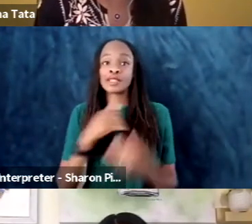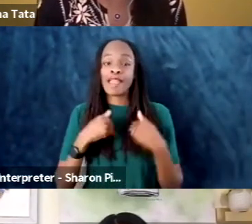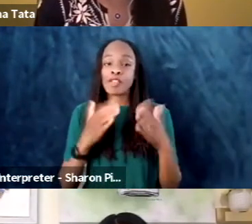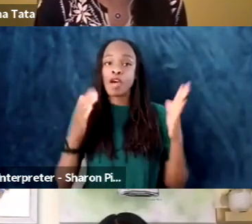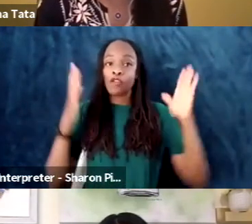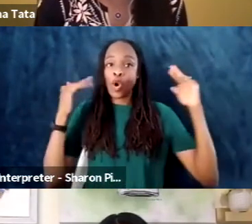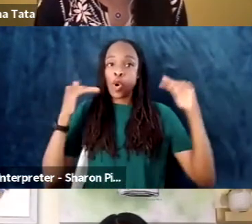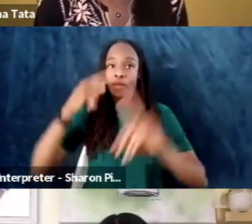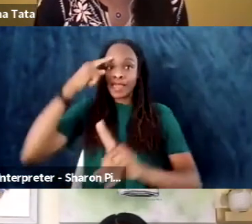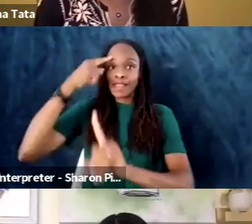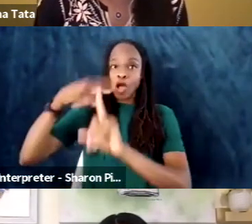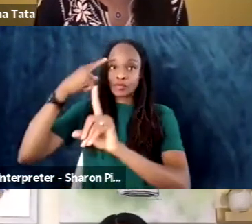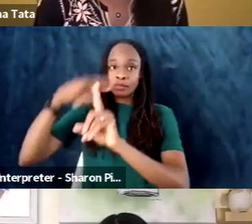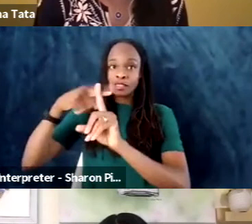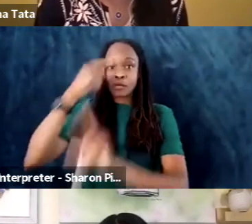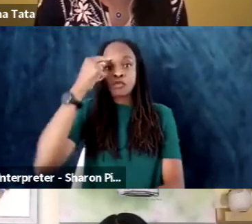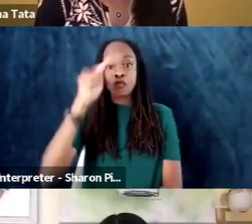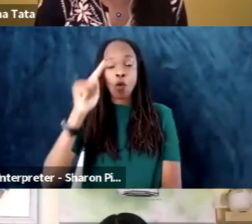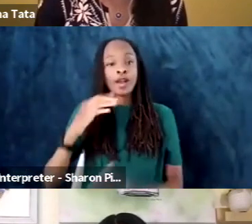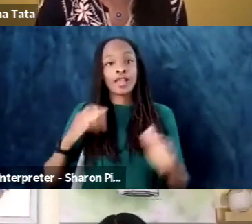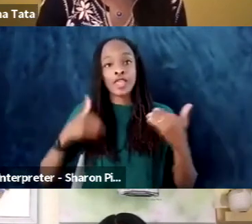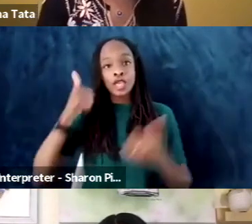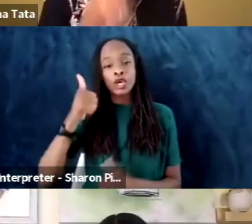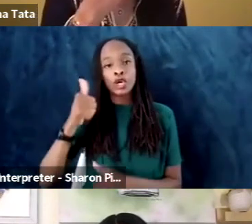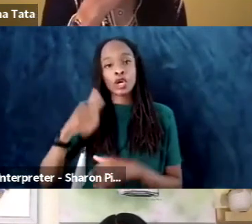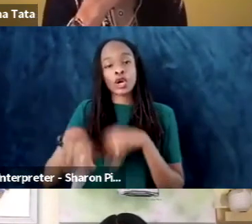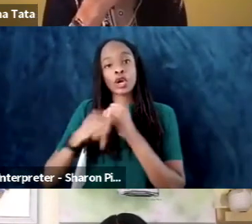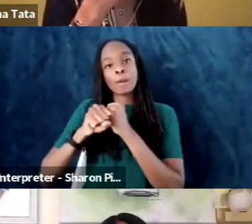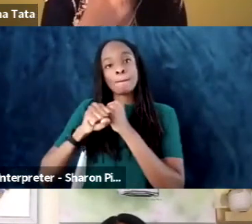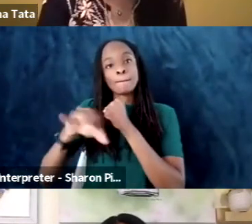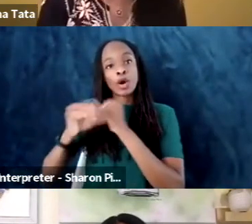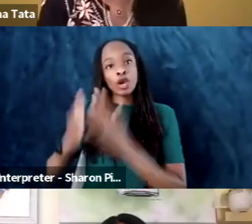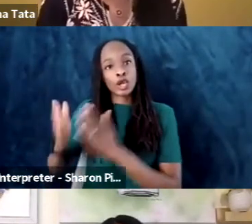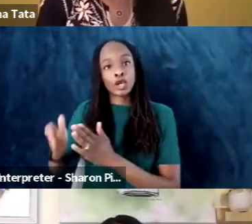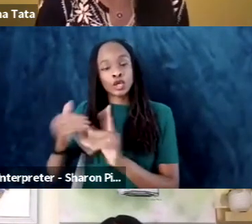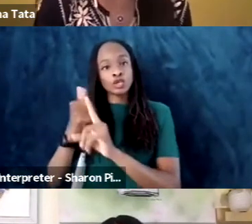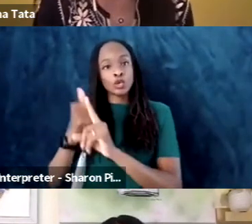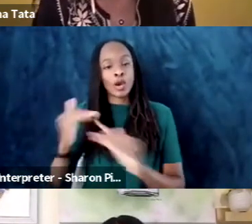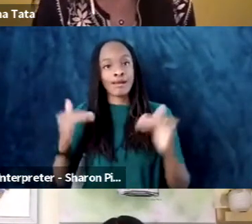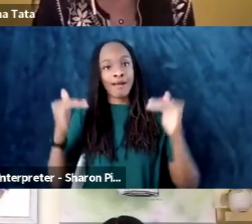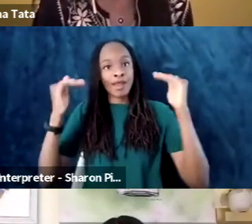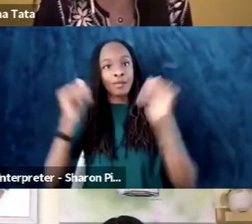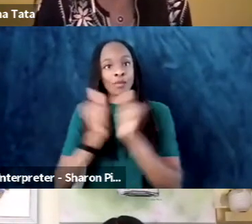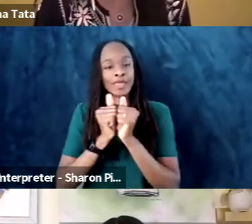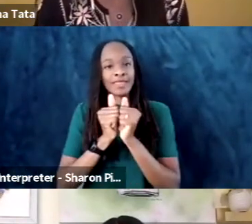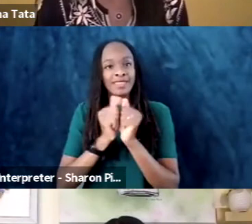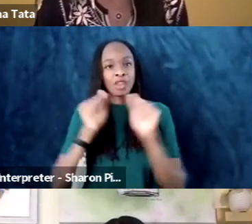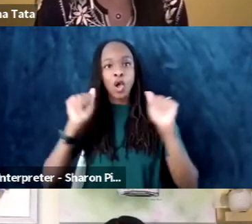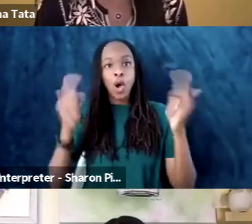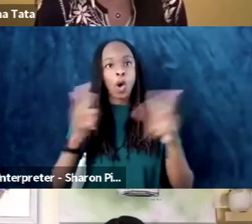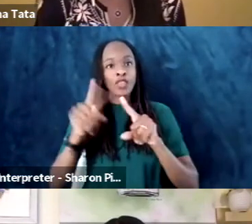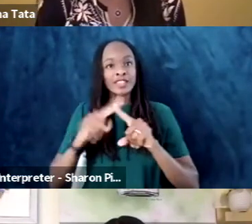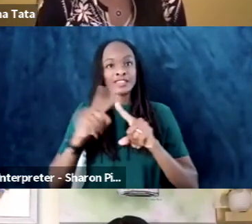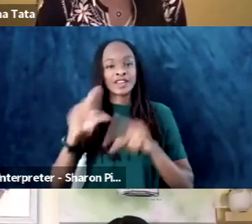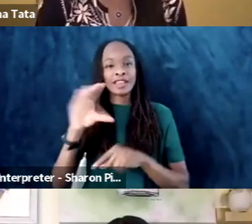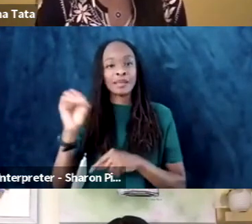optimism for the younger marketers who are coming up in all of these different companies, because